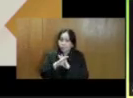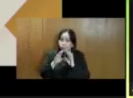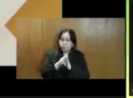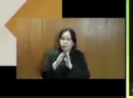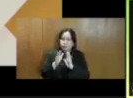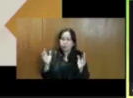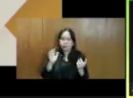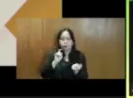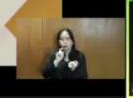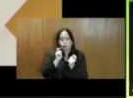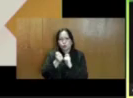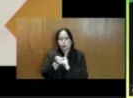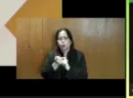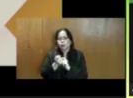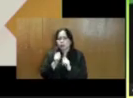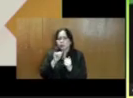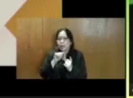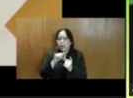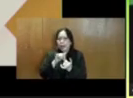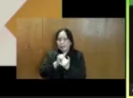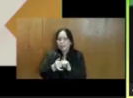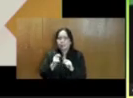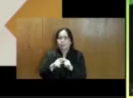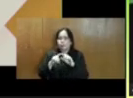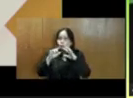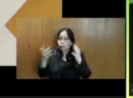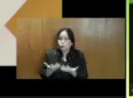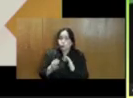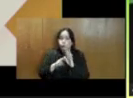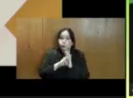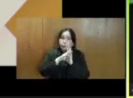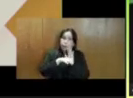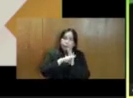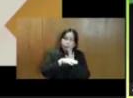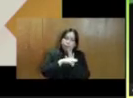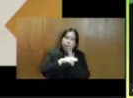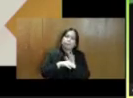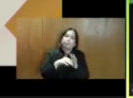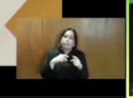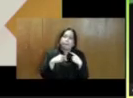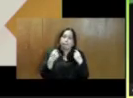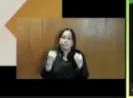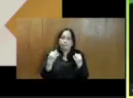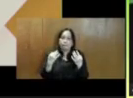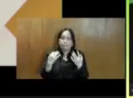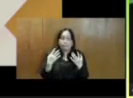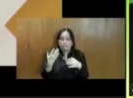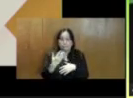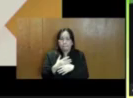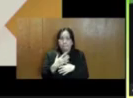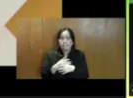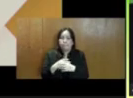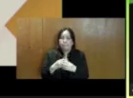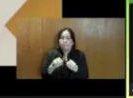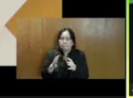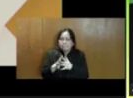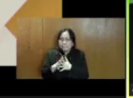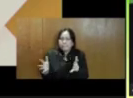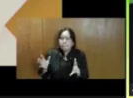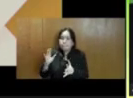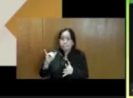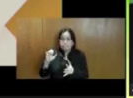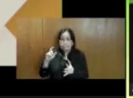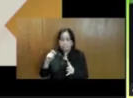has been observed since the first industrial revolution and other major disruptions that followed. Extensive ICT developments in